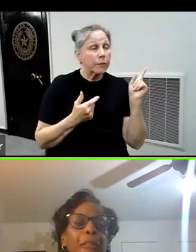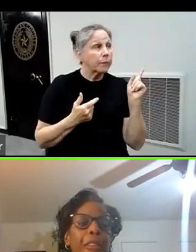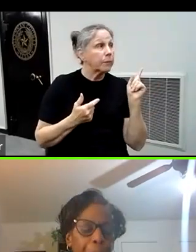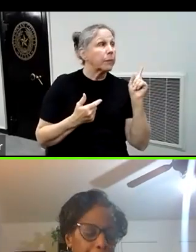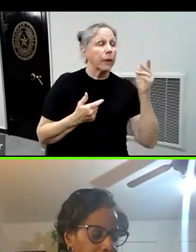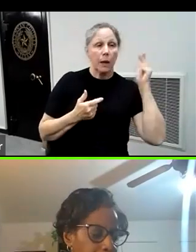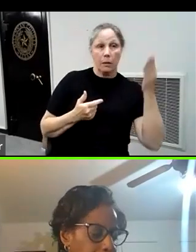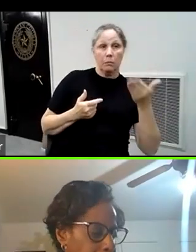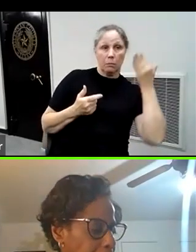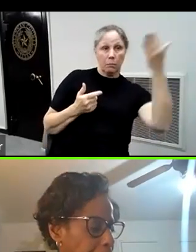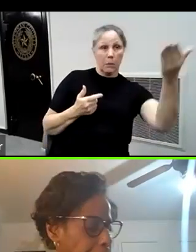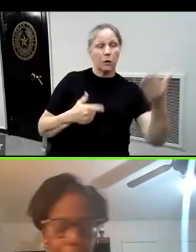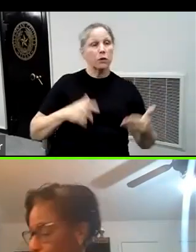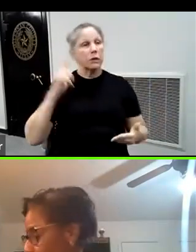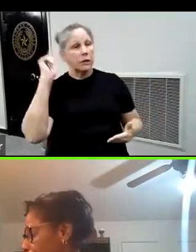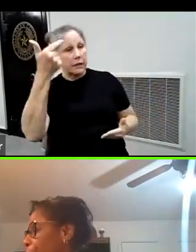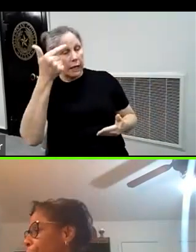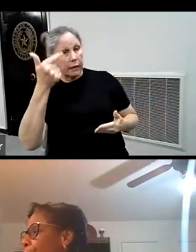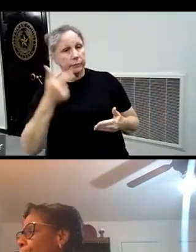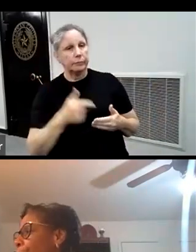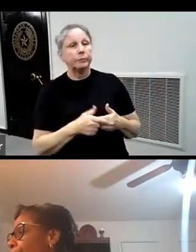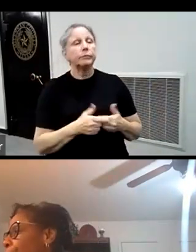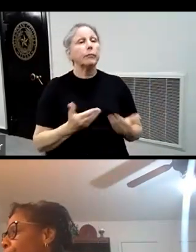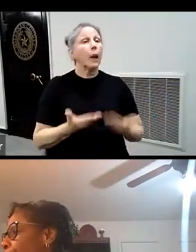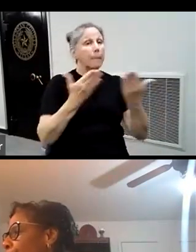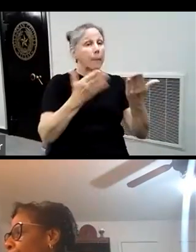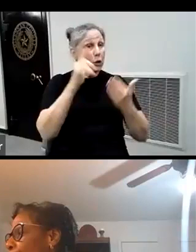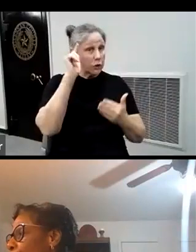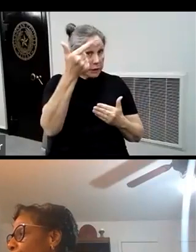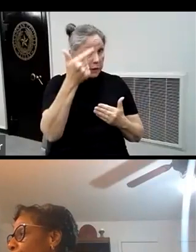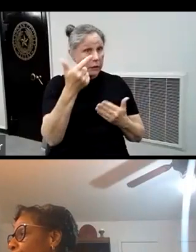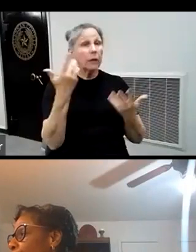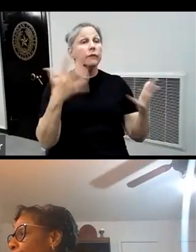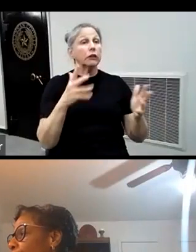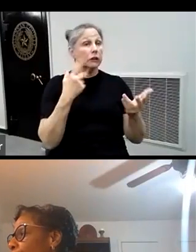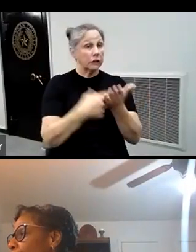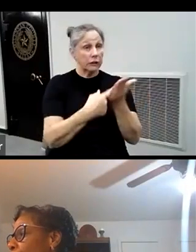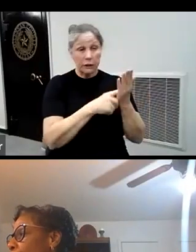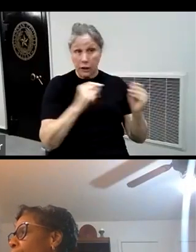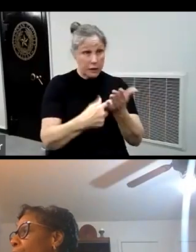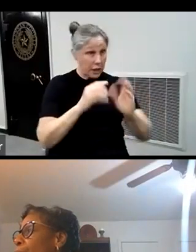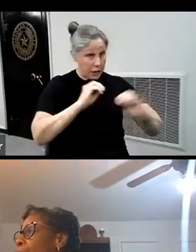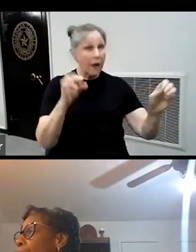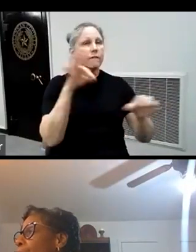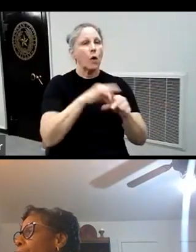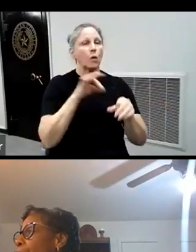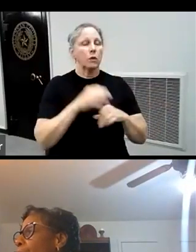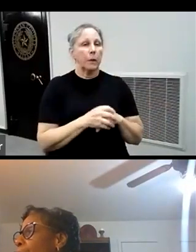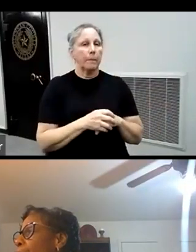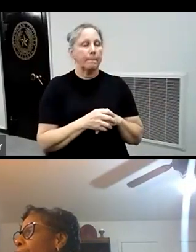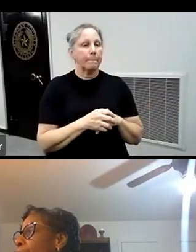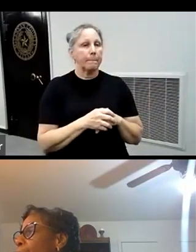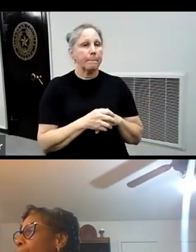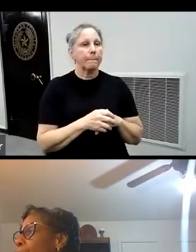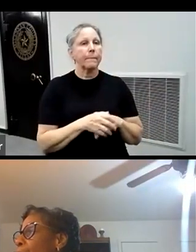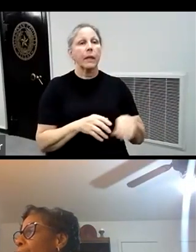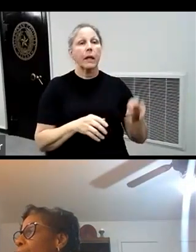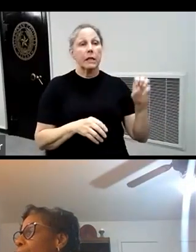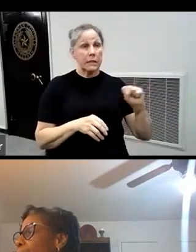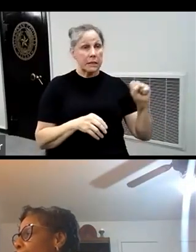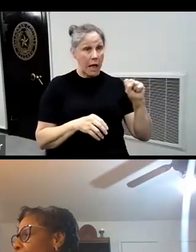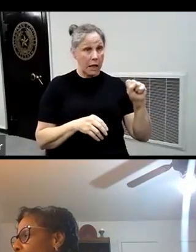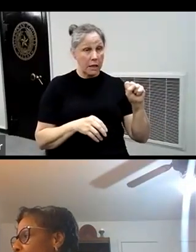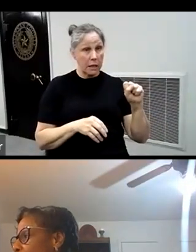So moved. Second. Motion been made, second. Any other discussion? No other discussion, call for a vote. Commissioner